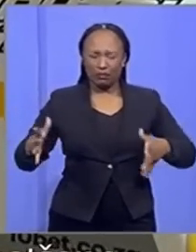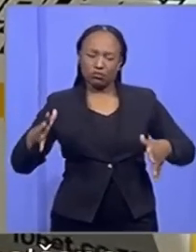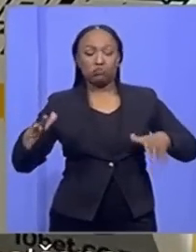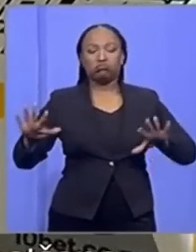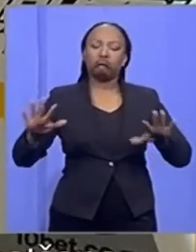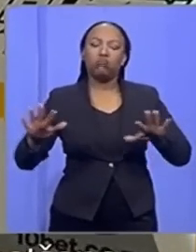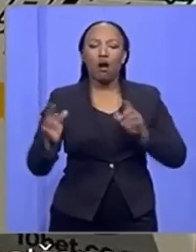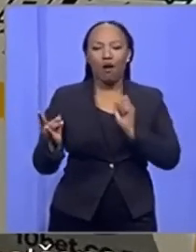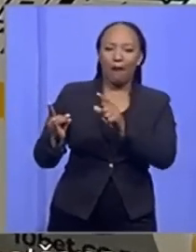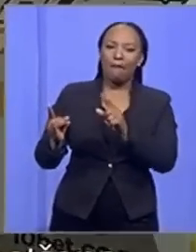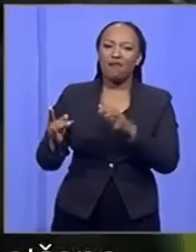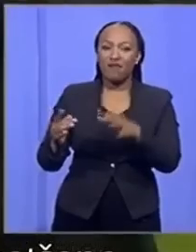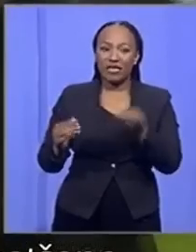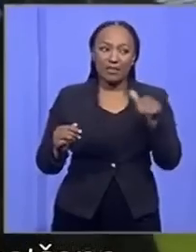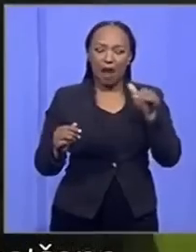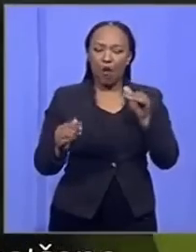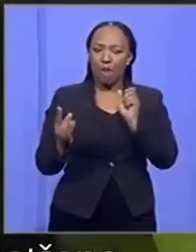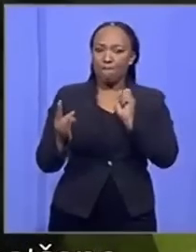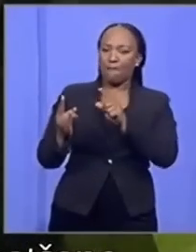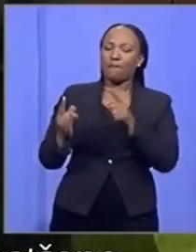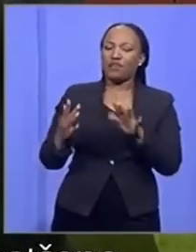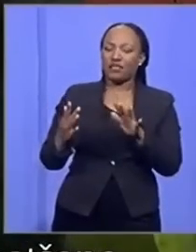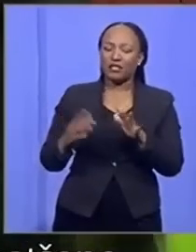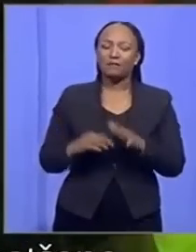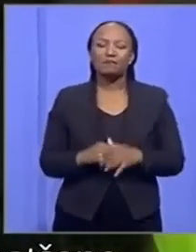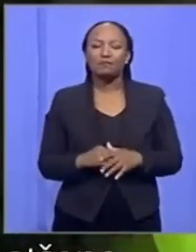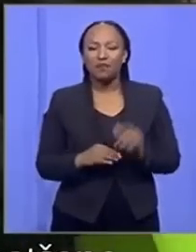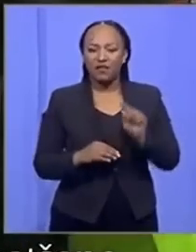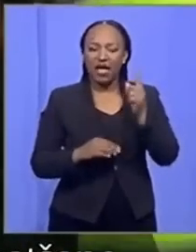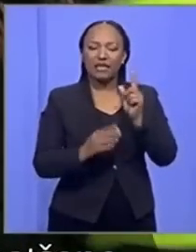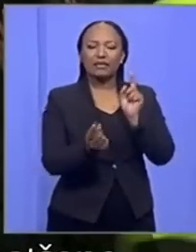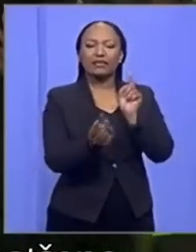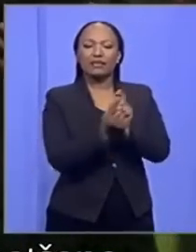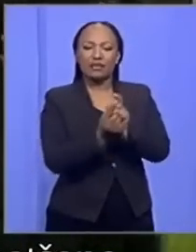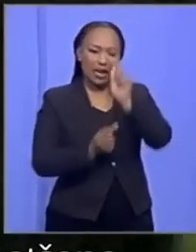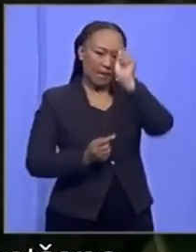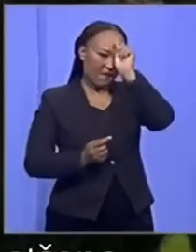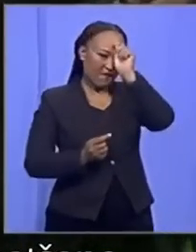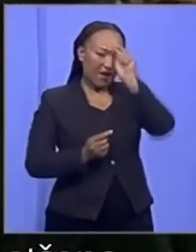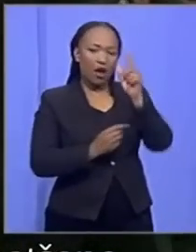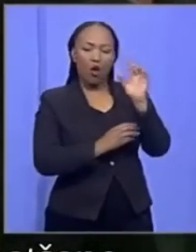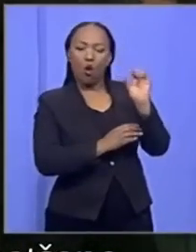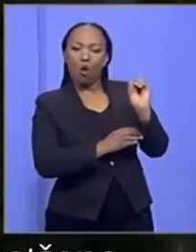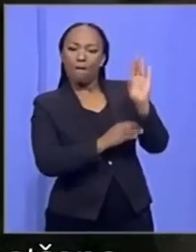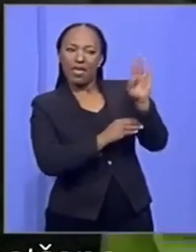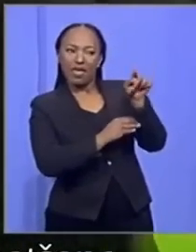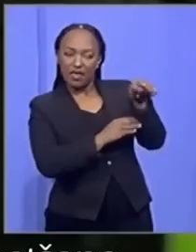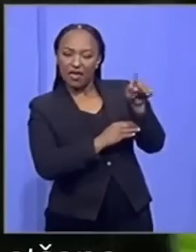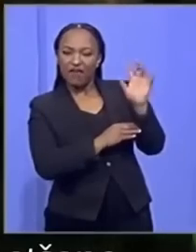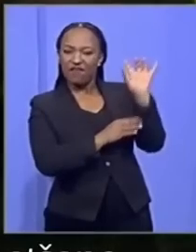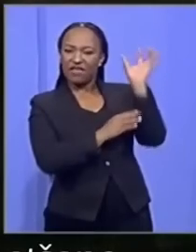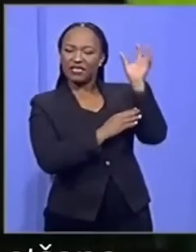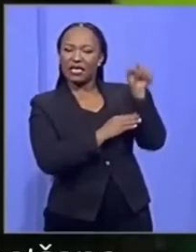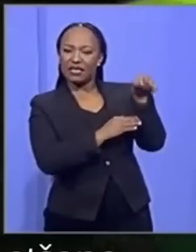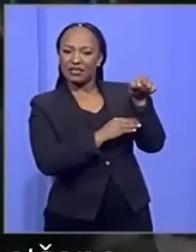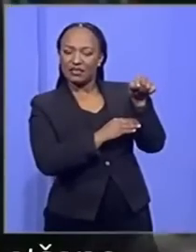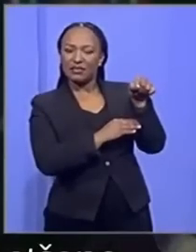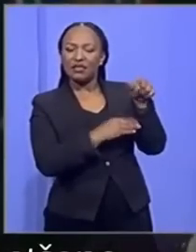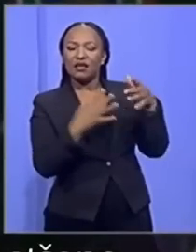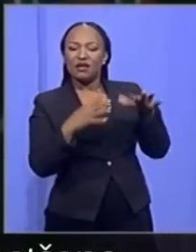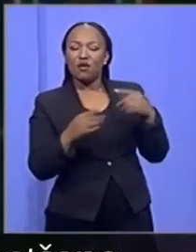goal of Zimbabwe. Ye e be le papadi ya pele ya Bafana ka Bloemfontein morago ga mengwaga e